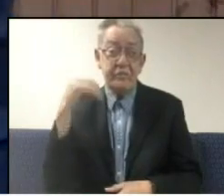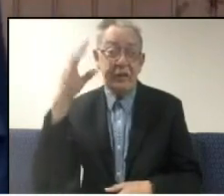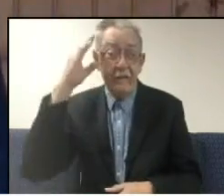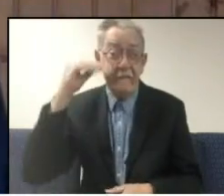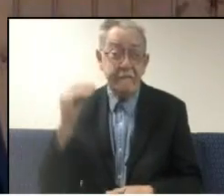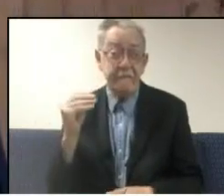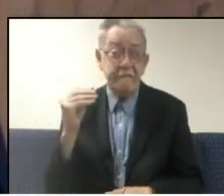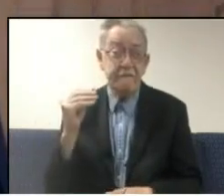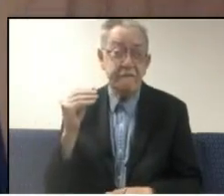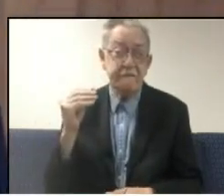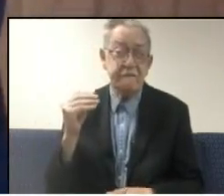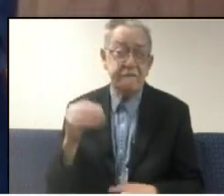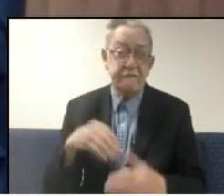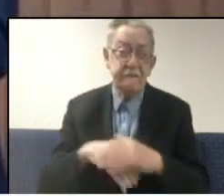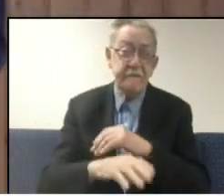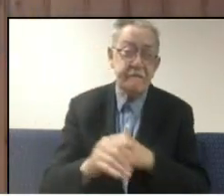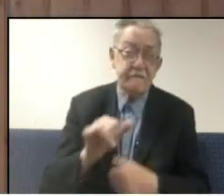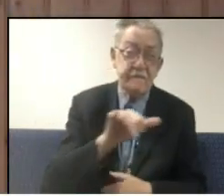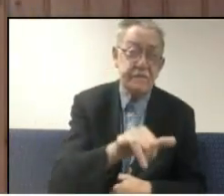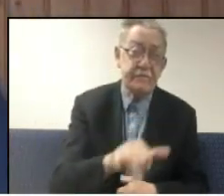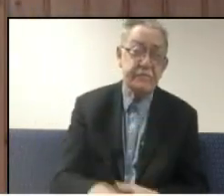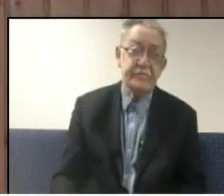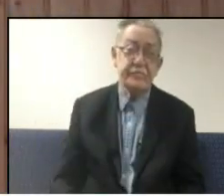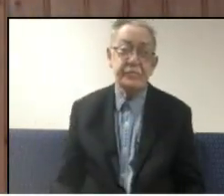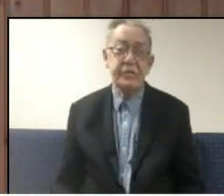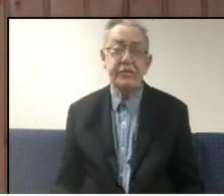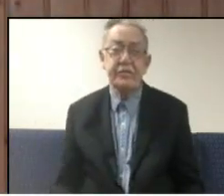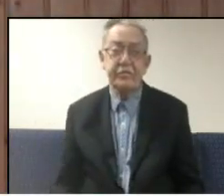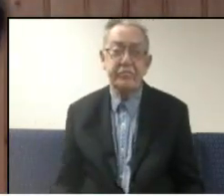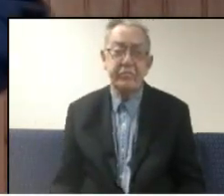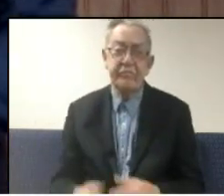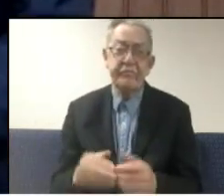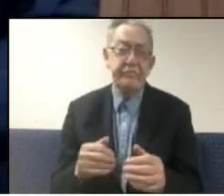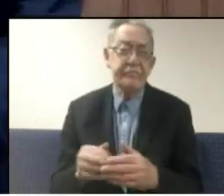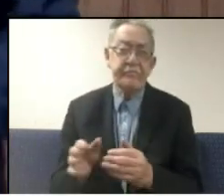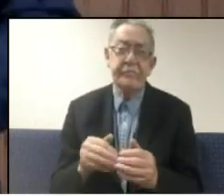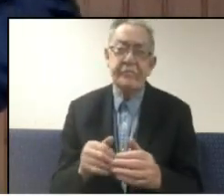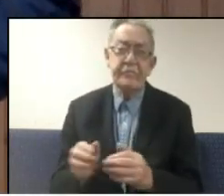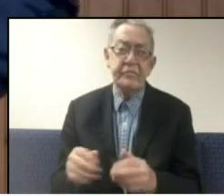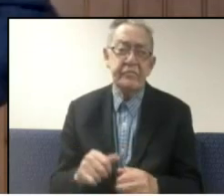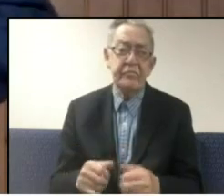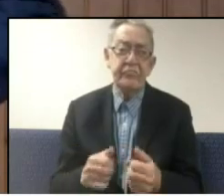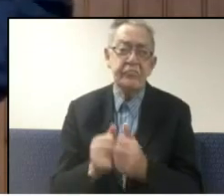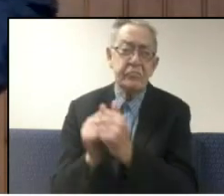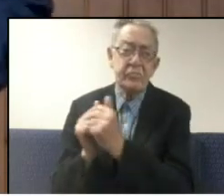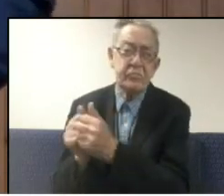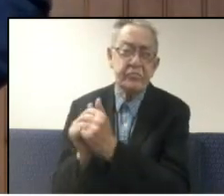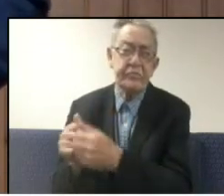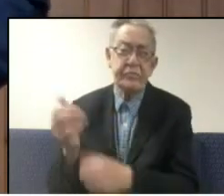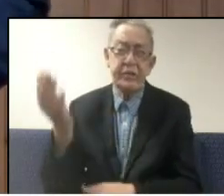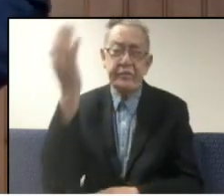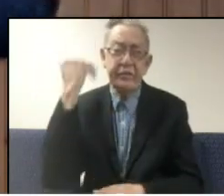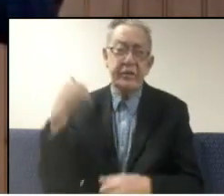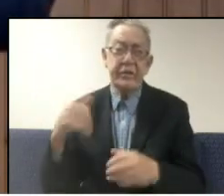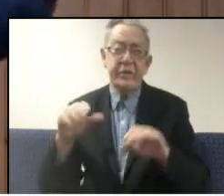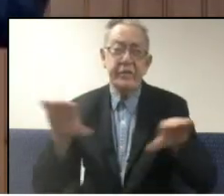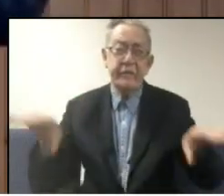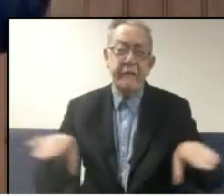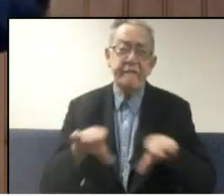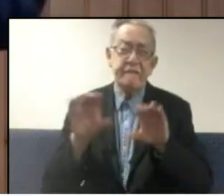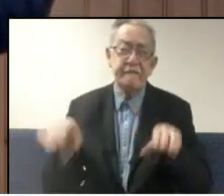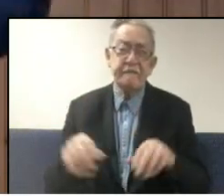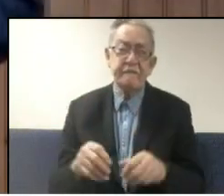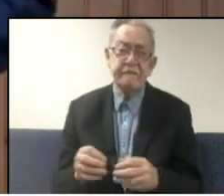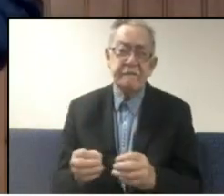experience in it. It doesn't have anything to do with your past behavior. It's more